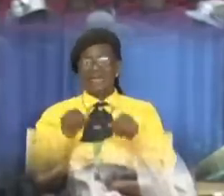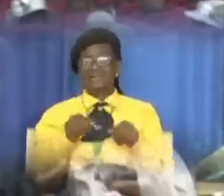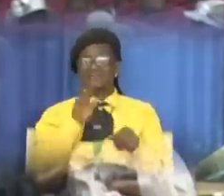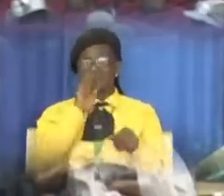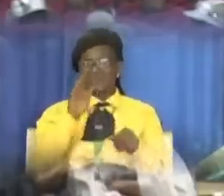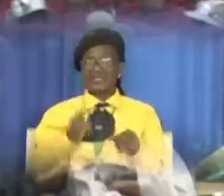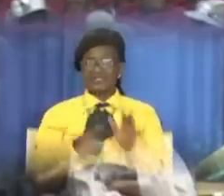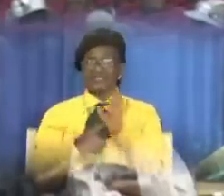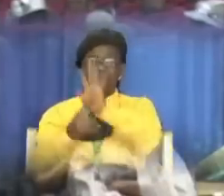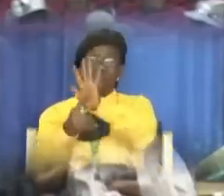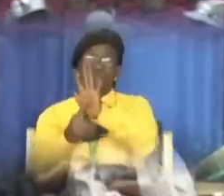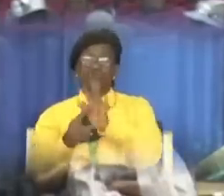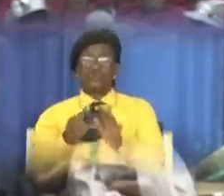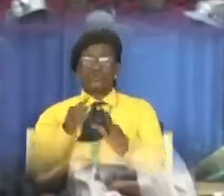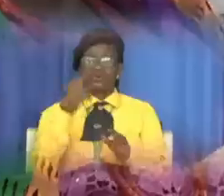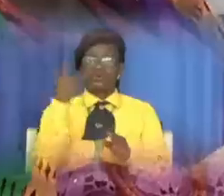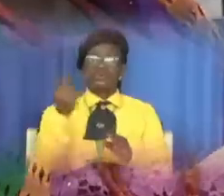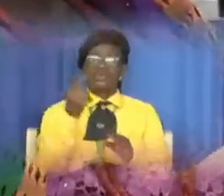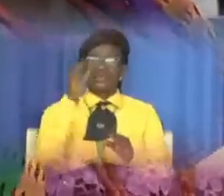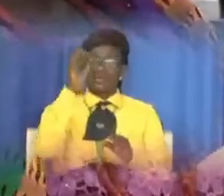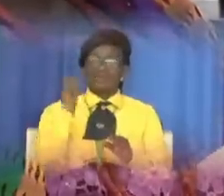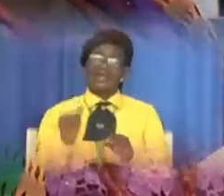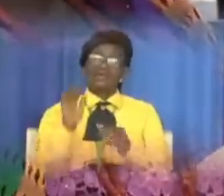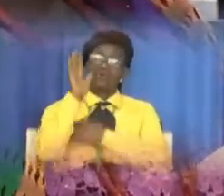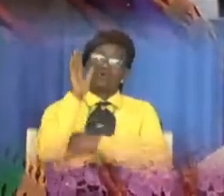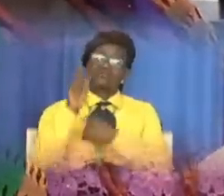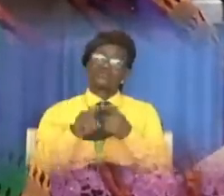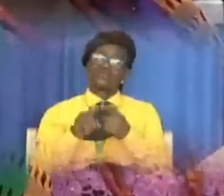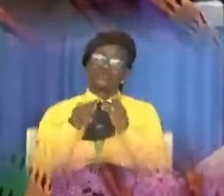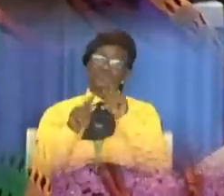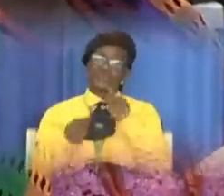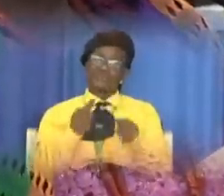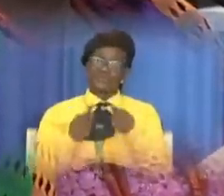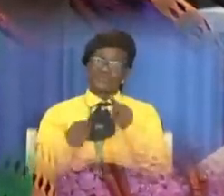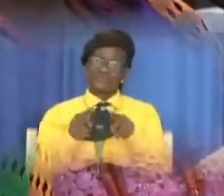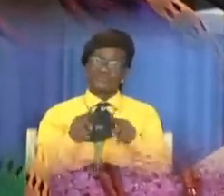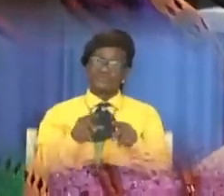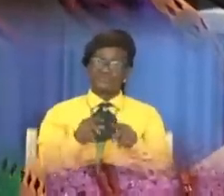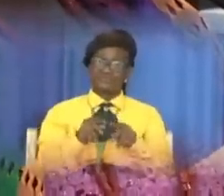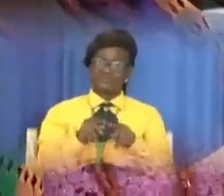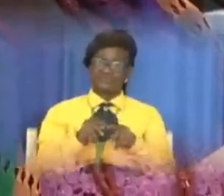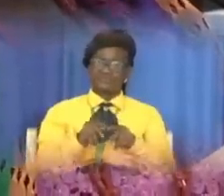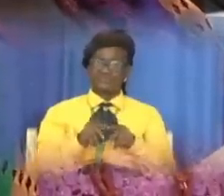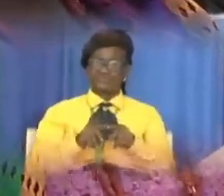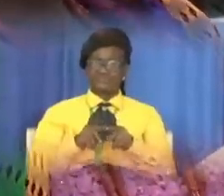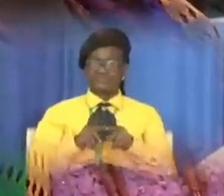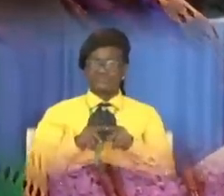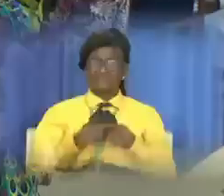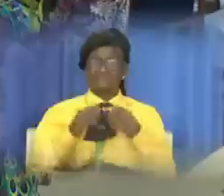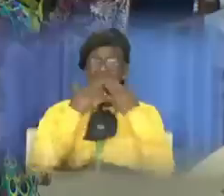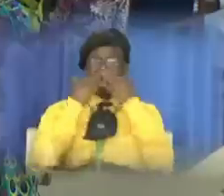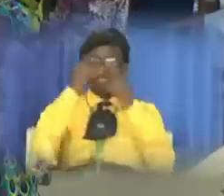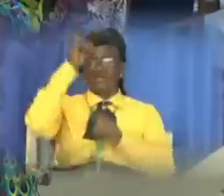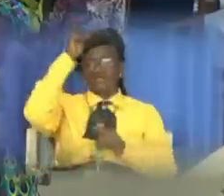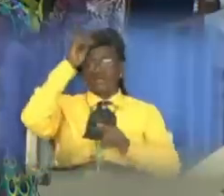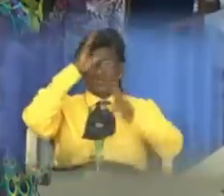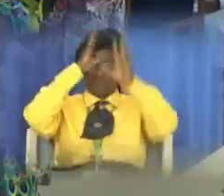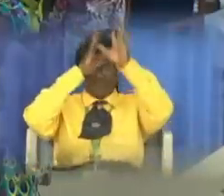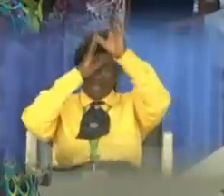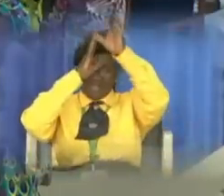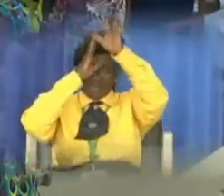God to people. Thank you, Father.